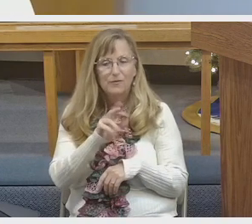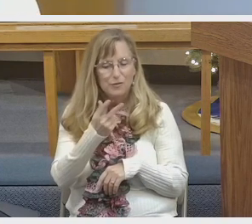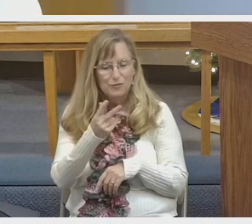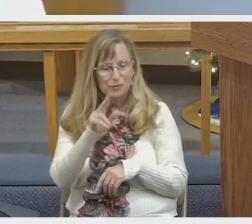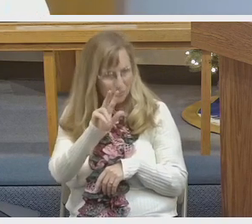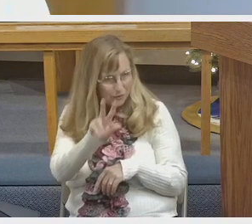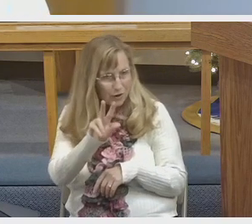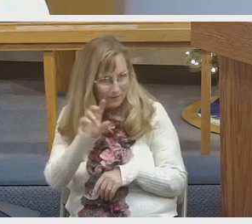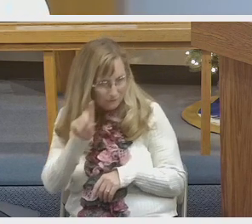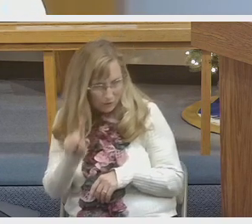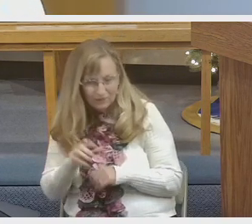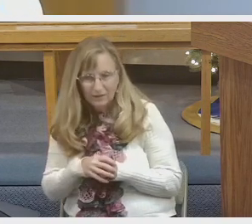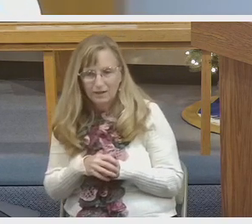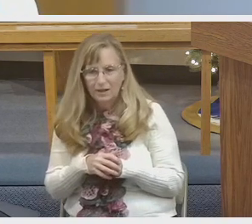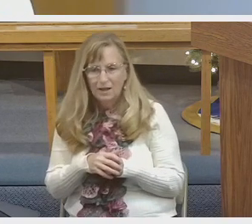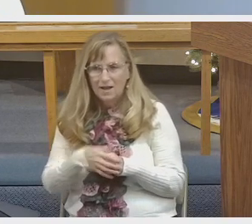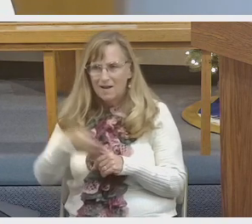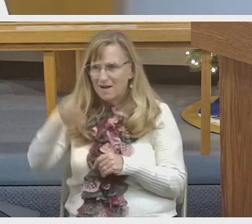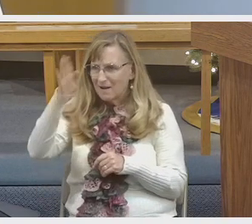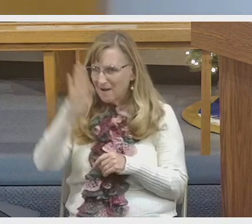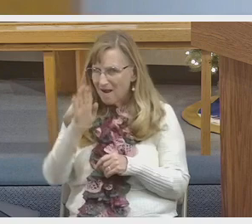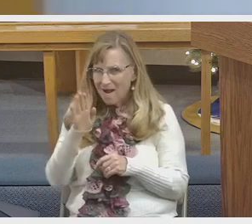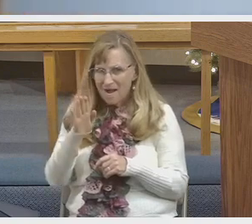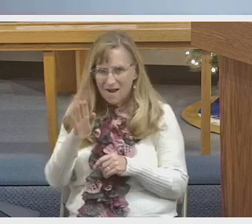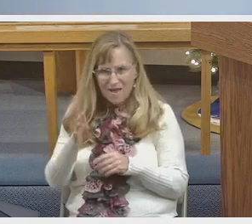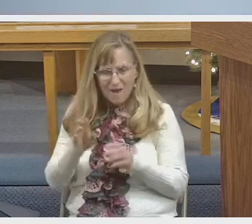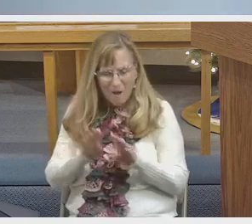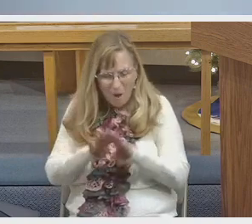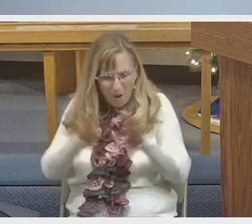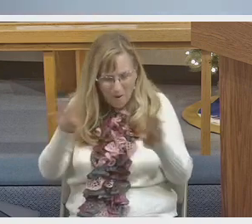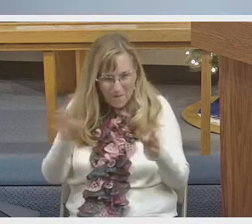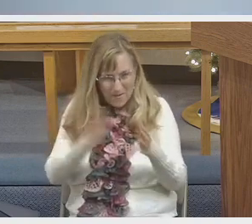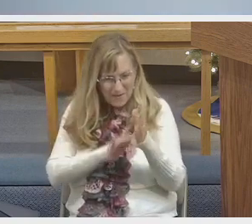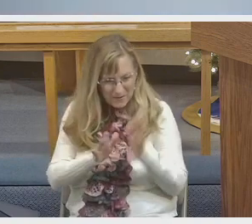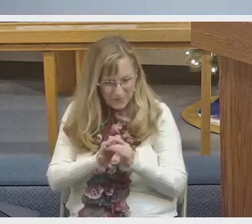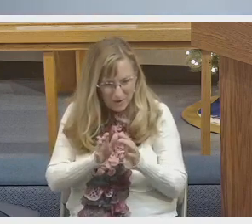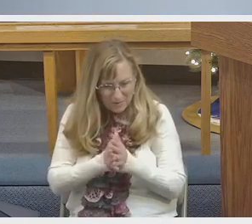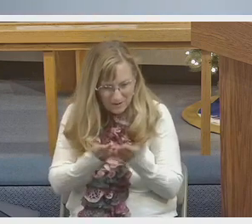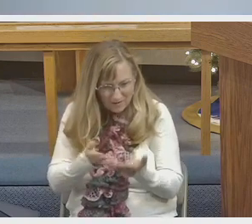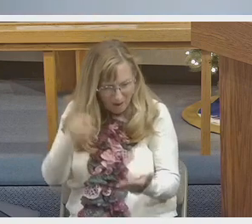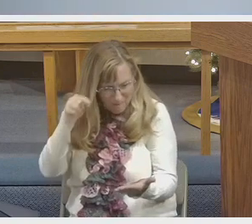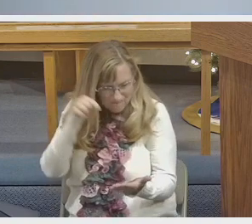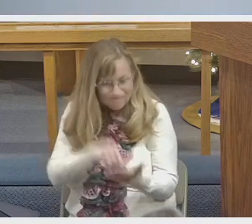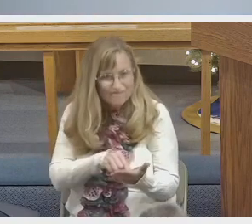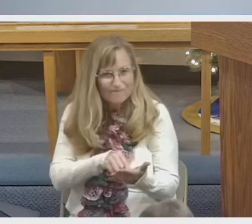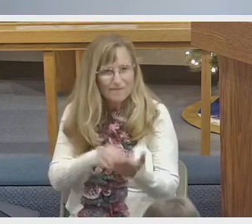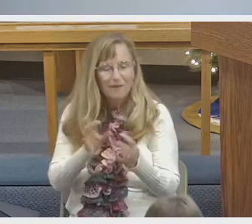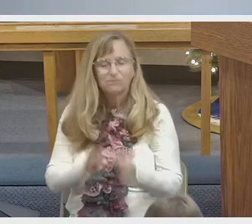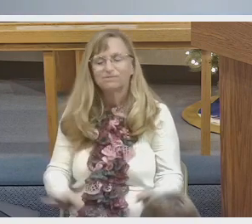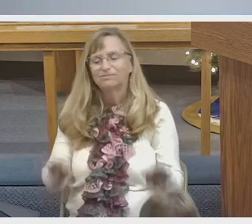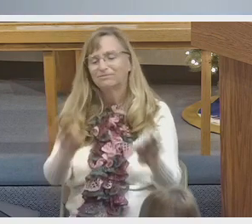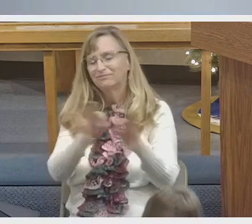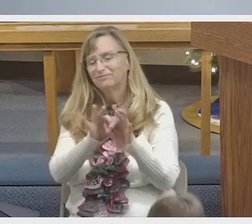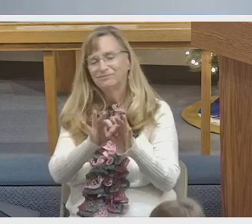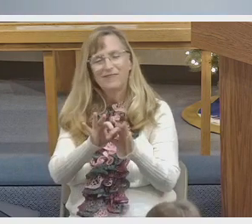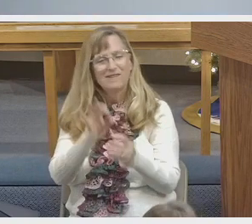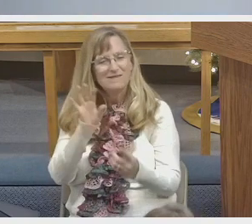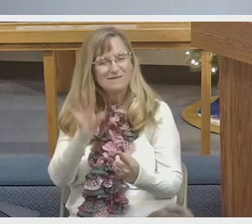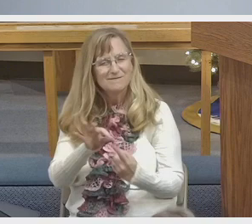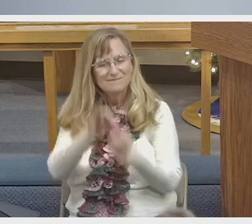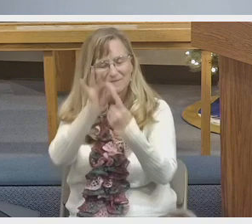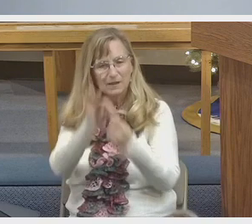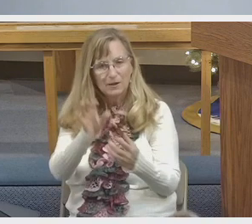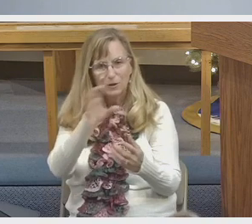grace, open the Scriptures again to put the emphasis where it always needs to be, on Christ alone, through